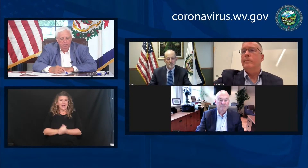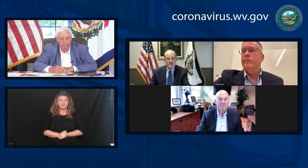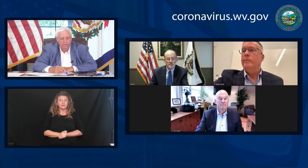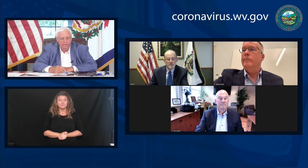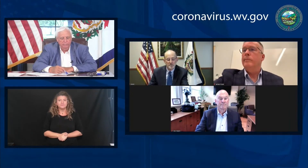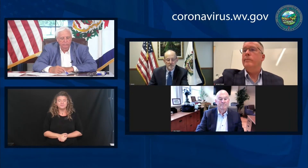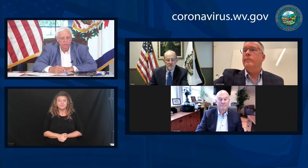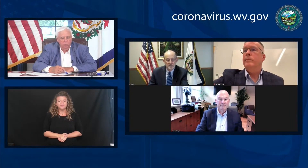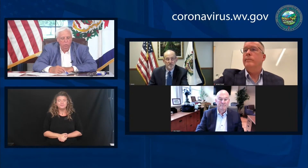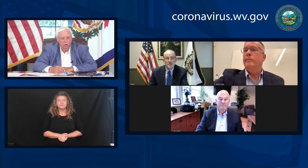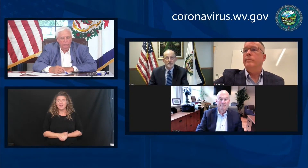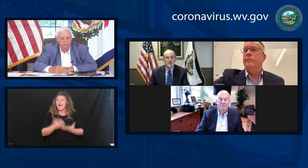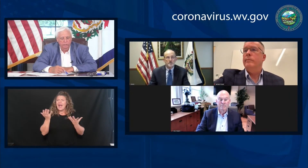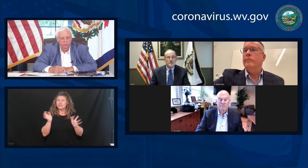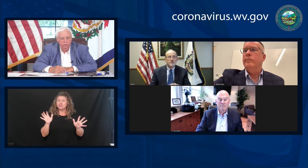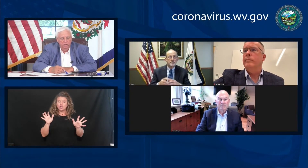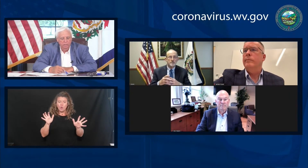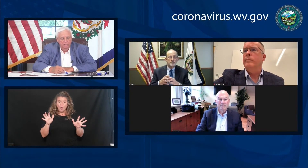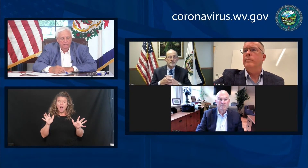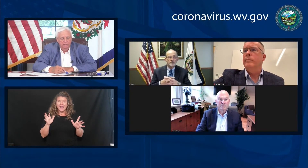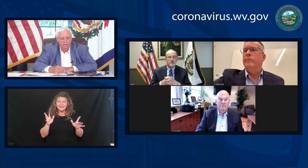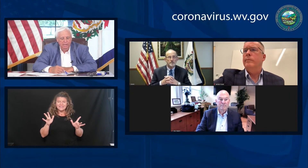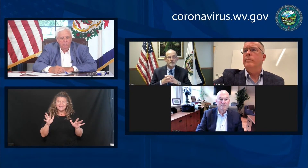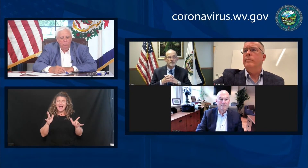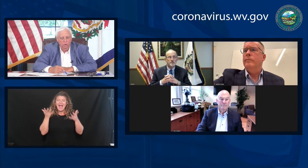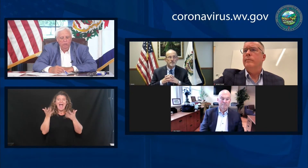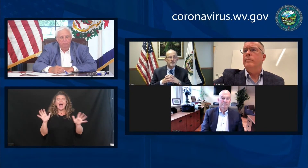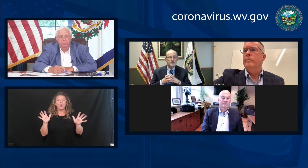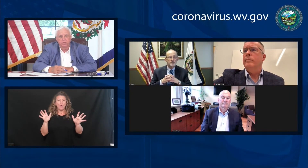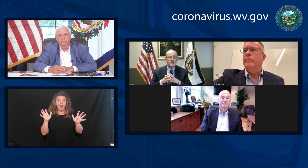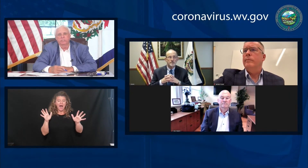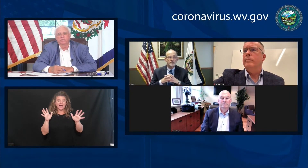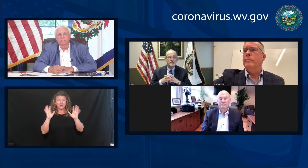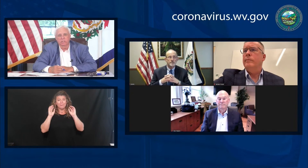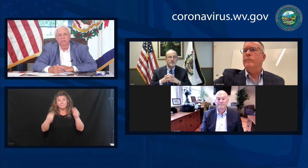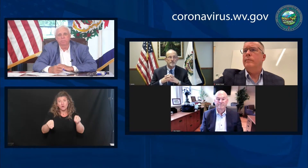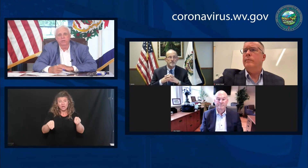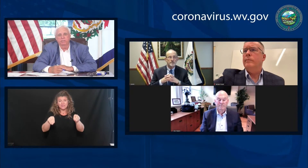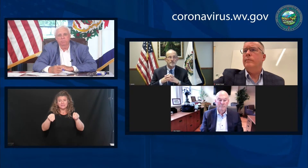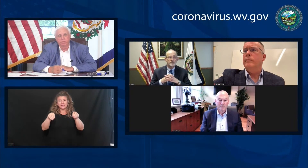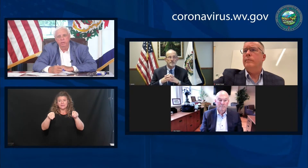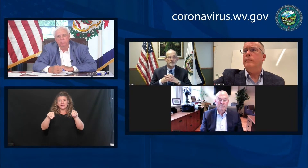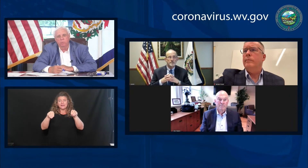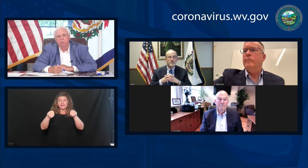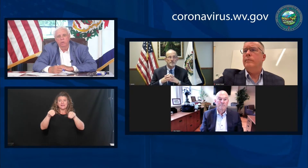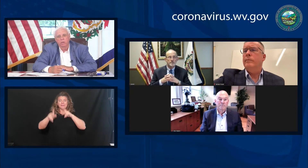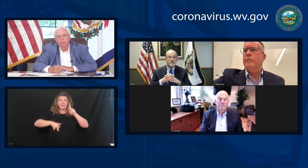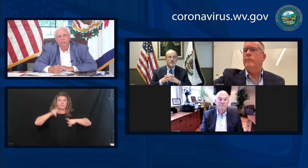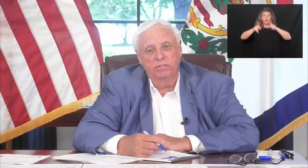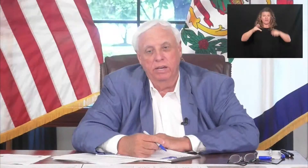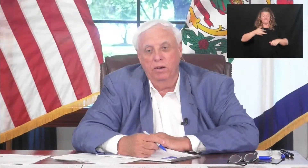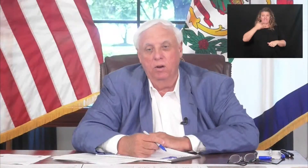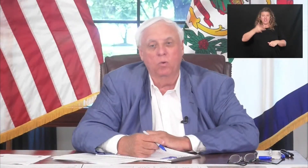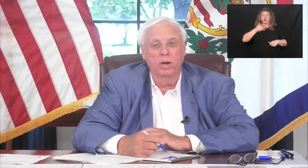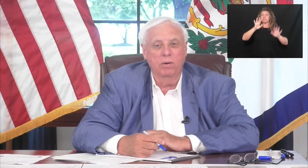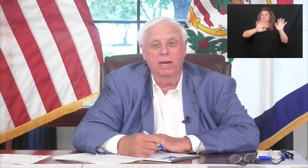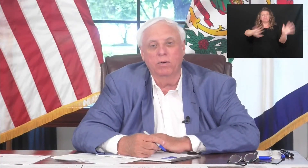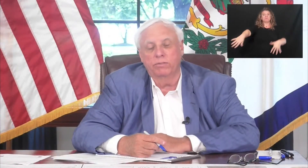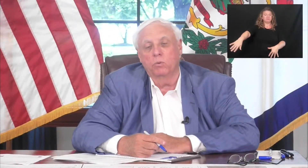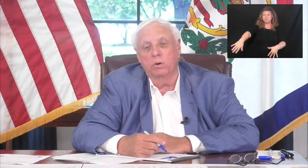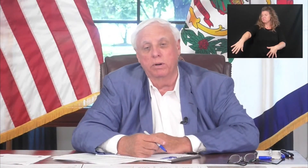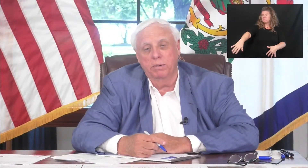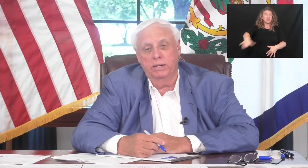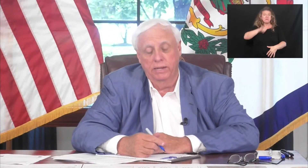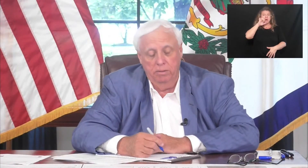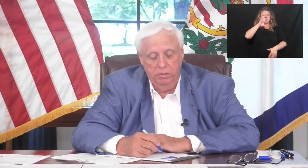but I just don't want to put us to sleep as a people and say, oh, well, I don't